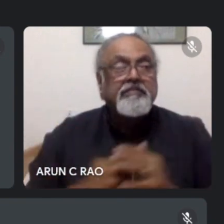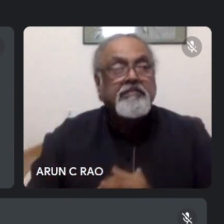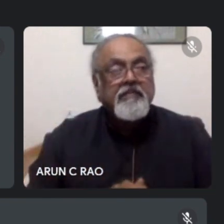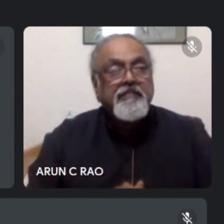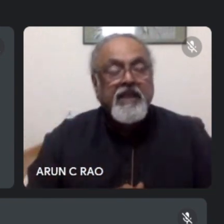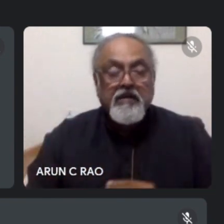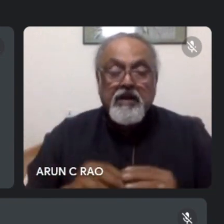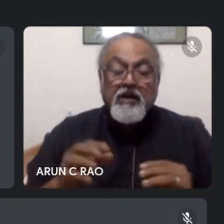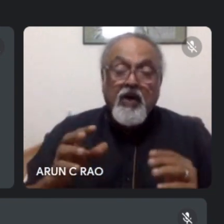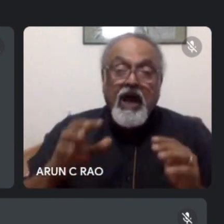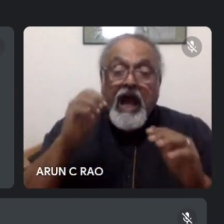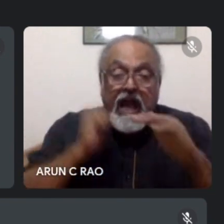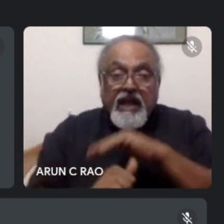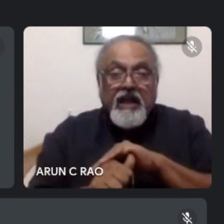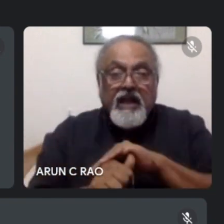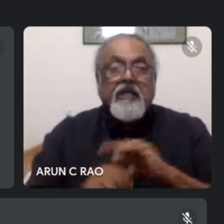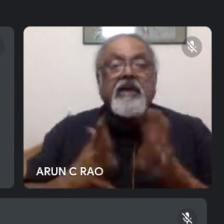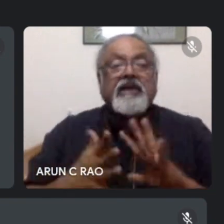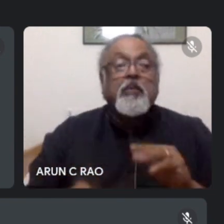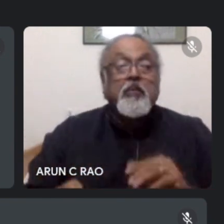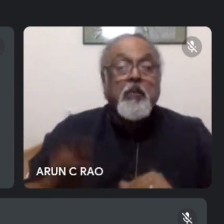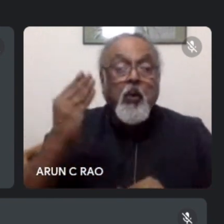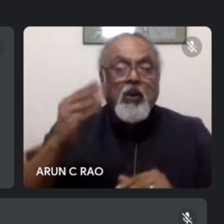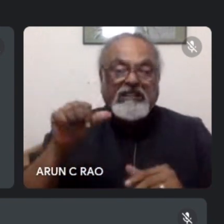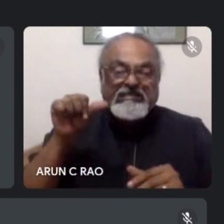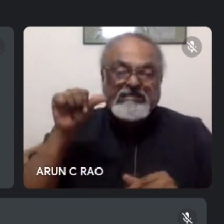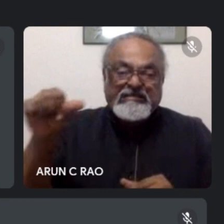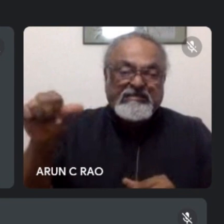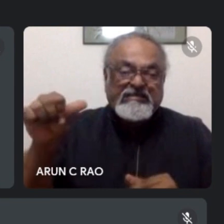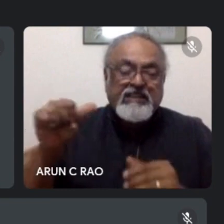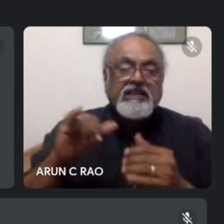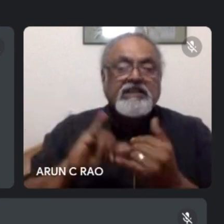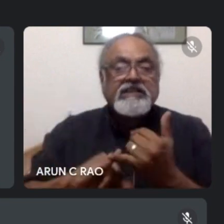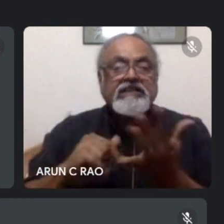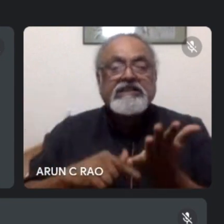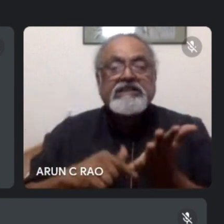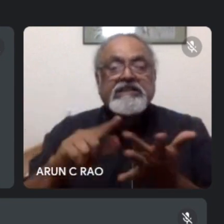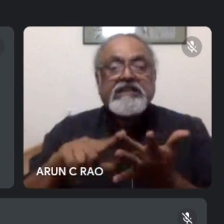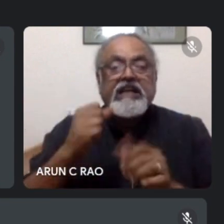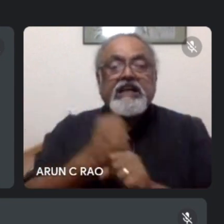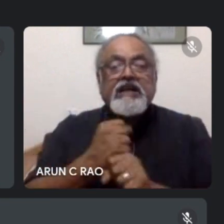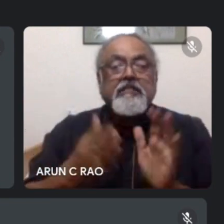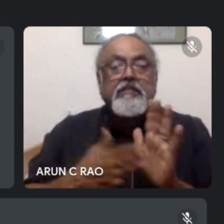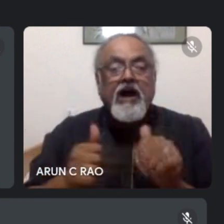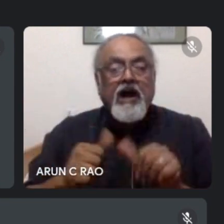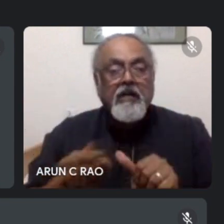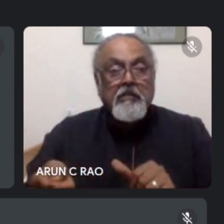stigma and more Yeah, discrimination in the society, and how talking about it actually sort of